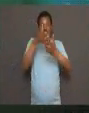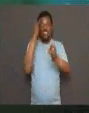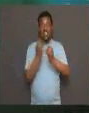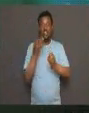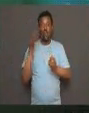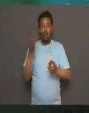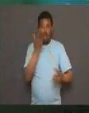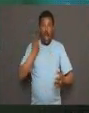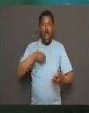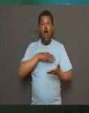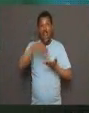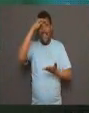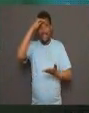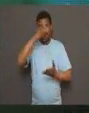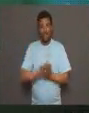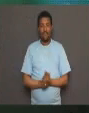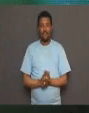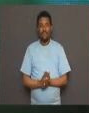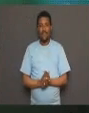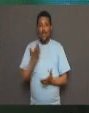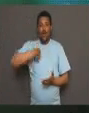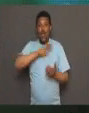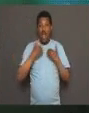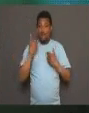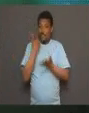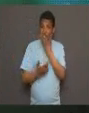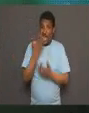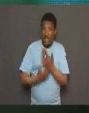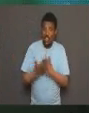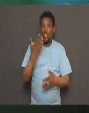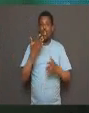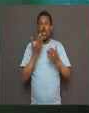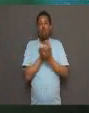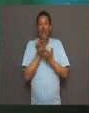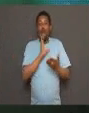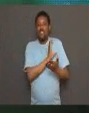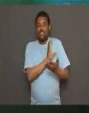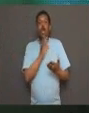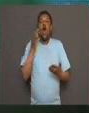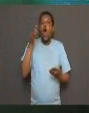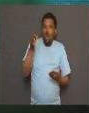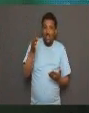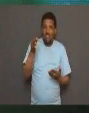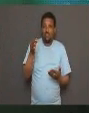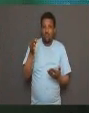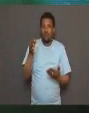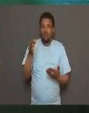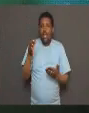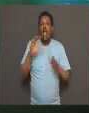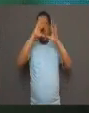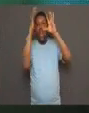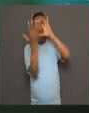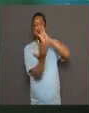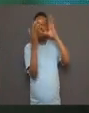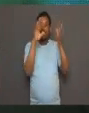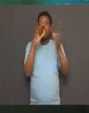Students, we have reached the end of our lesson. We have discussed the properties